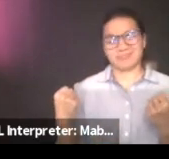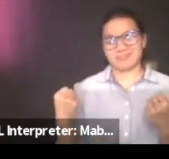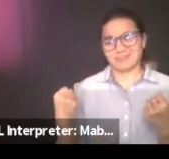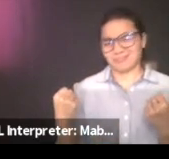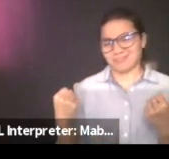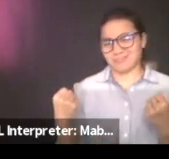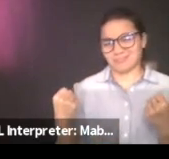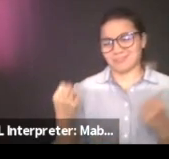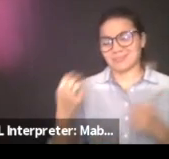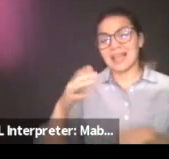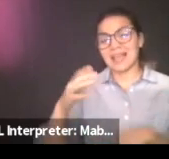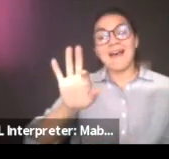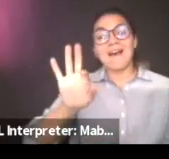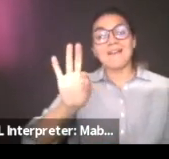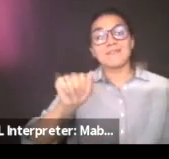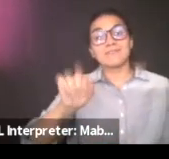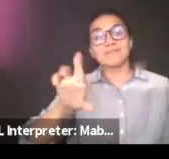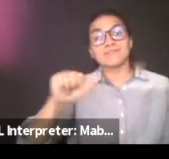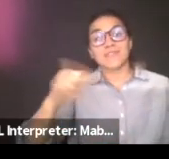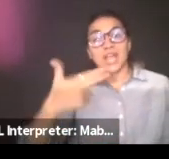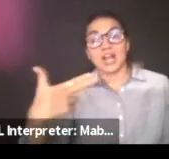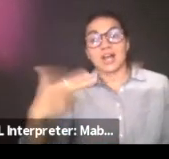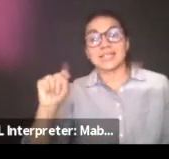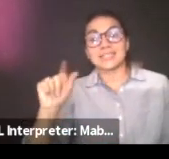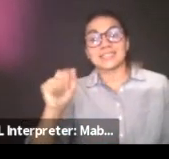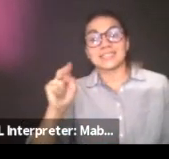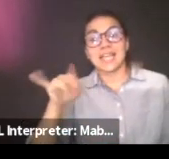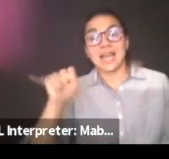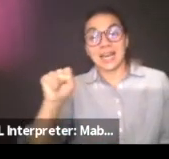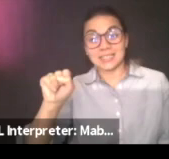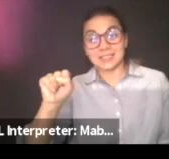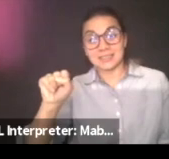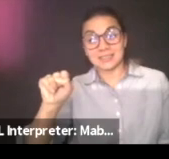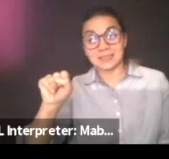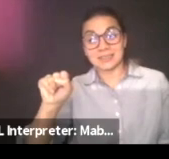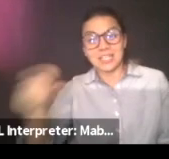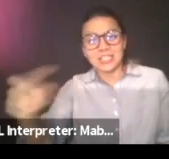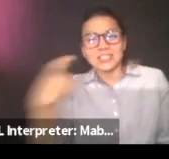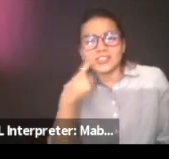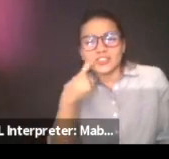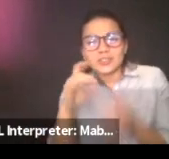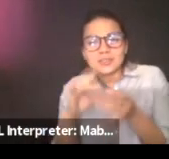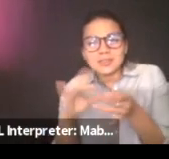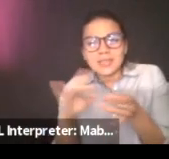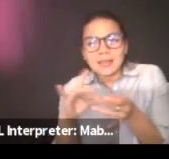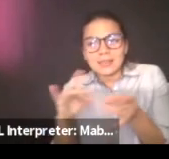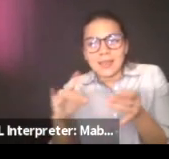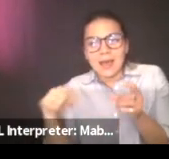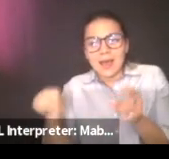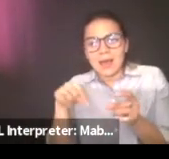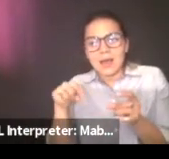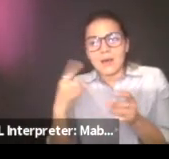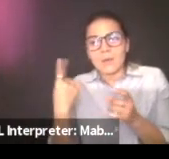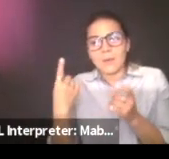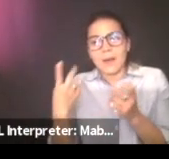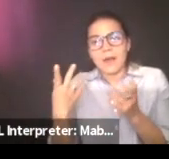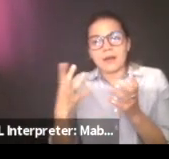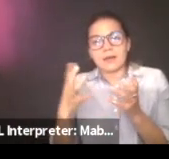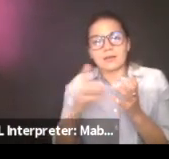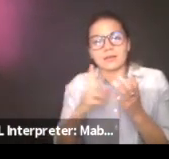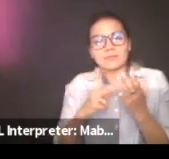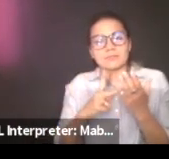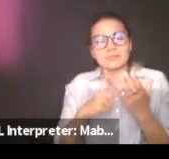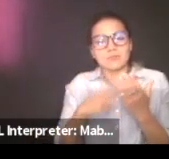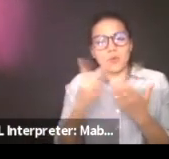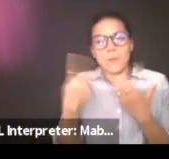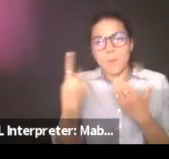spoke about the fact that Black Women's Blueprint has just purchased 300 acres of land in upstate New York. That is ending sexual violence